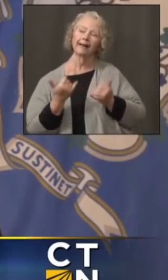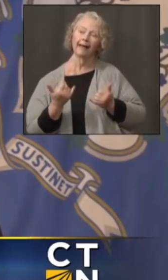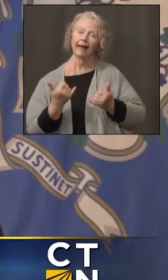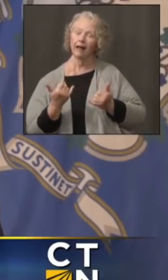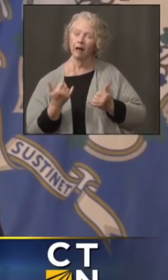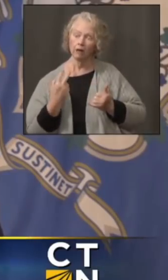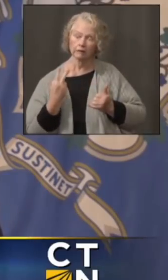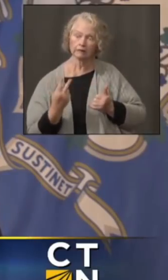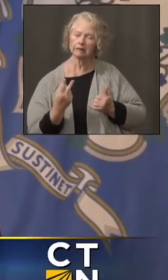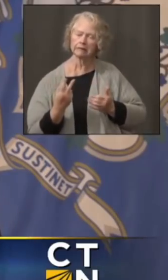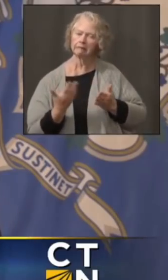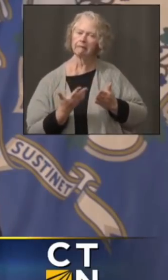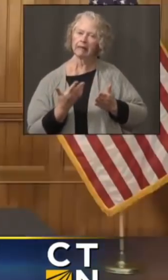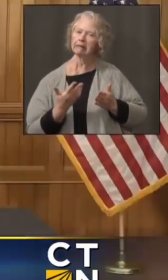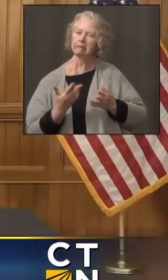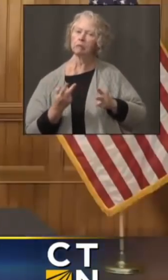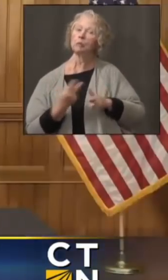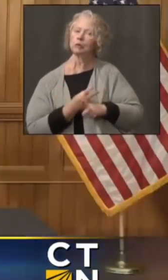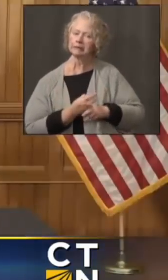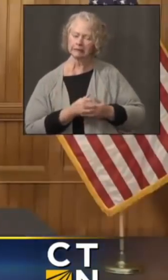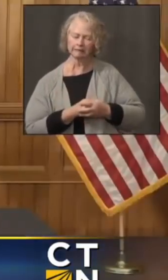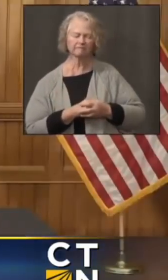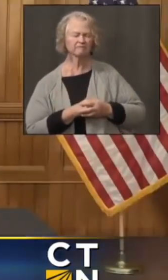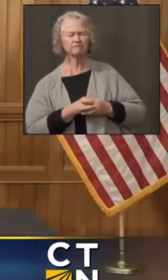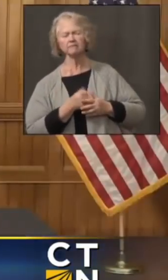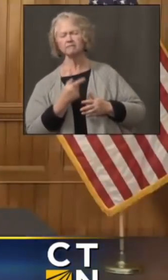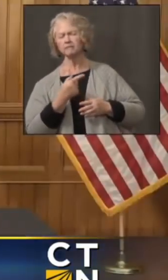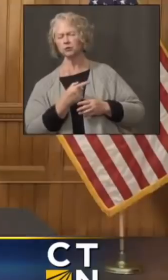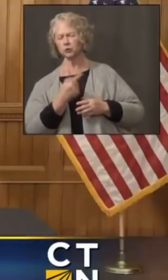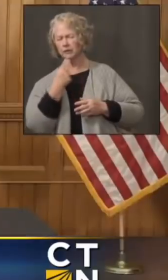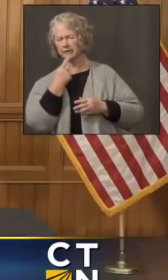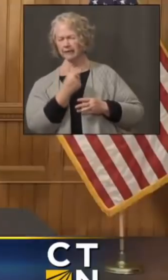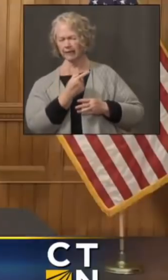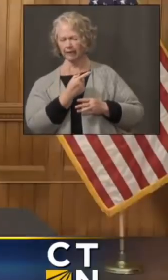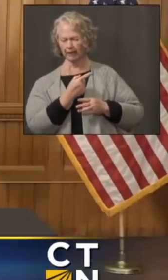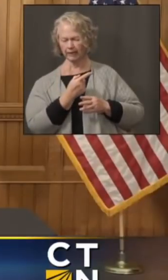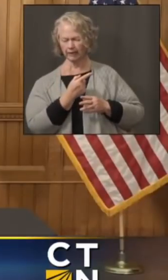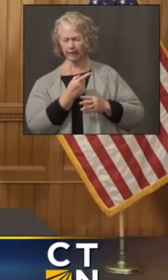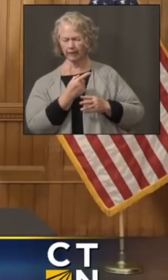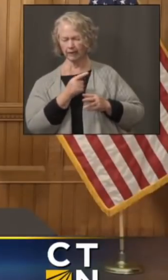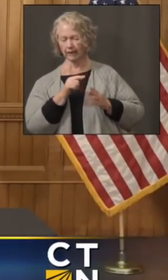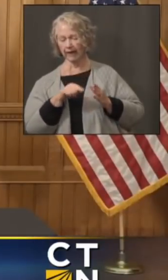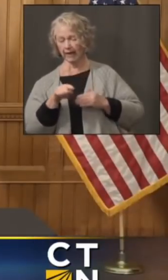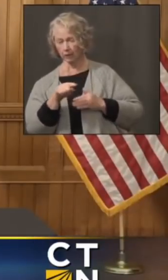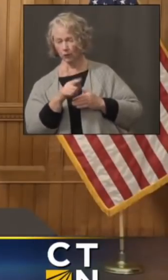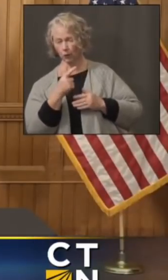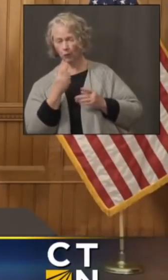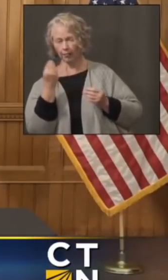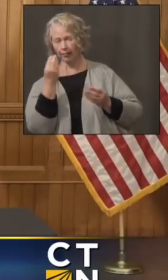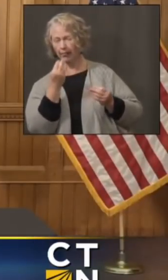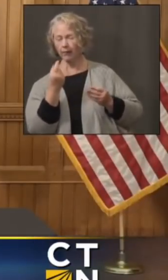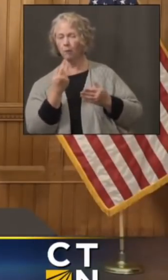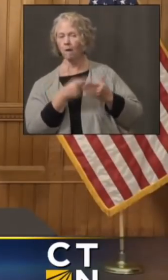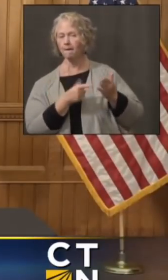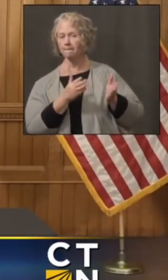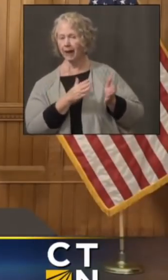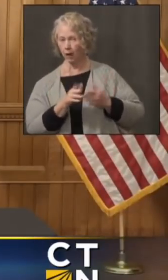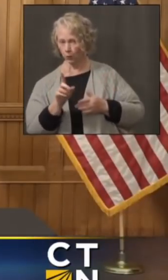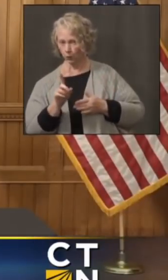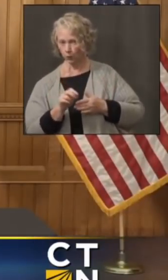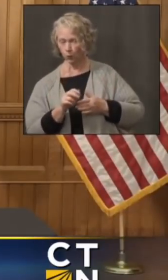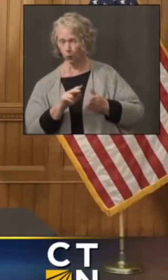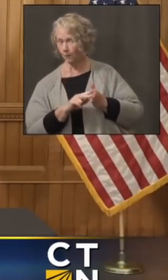that. And Governor, when you say that you're figuring out early next week what to do, I just want to get clarification on this. Do you